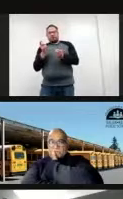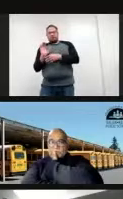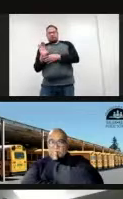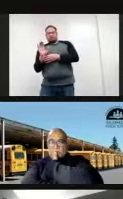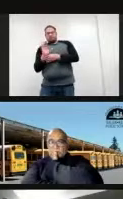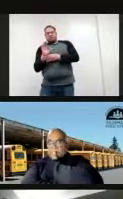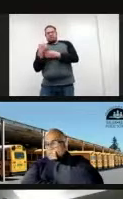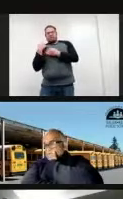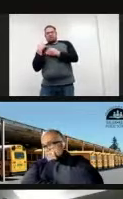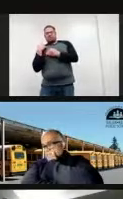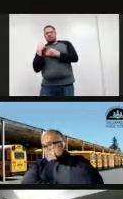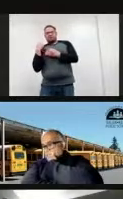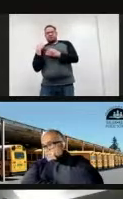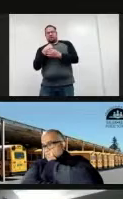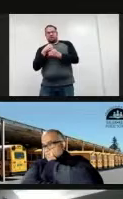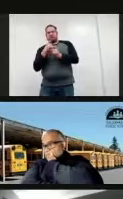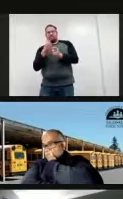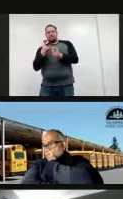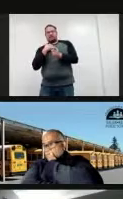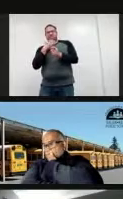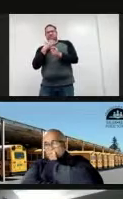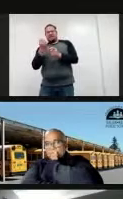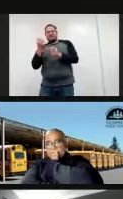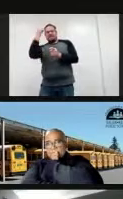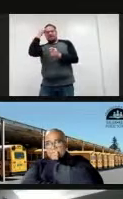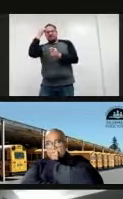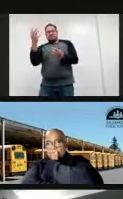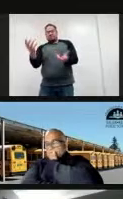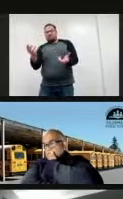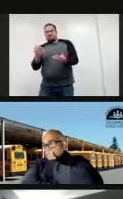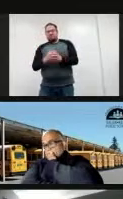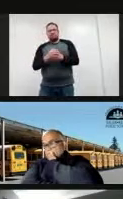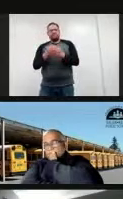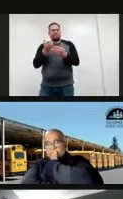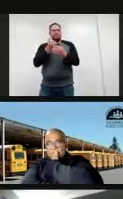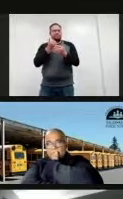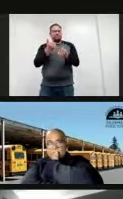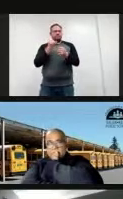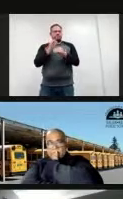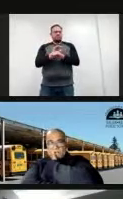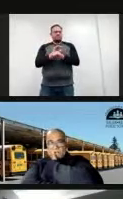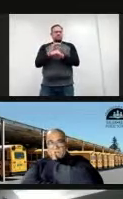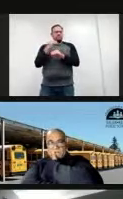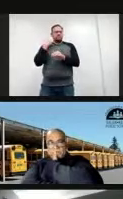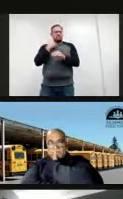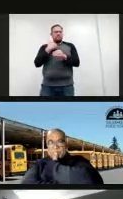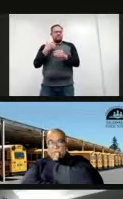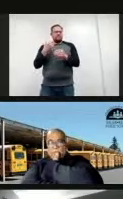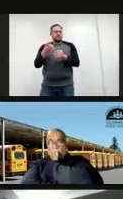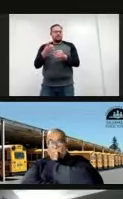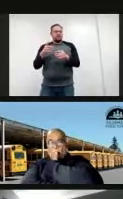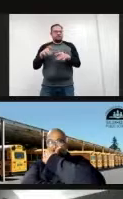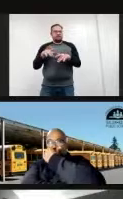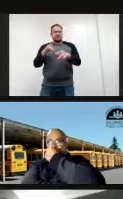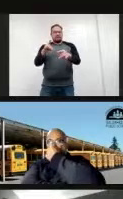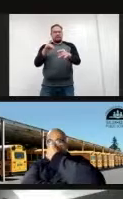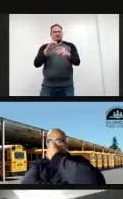can do is give you our best thinking. So tonight, what we'd like to do is have you engage in a